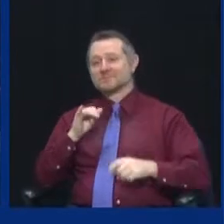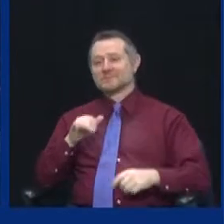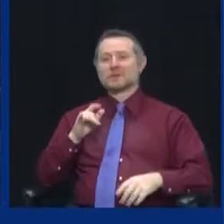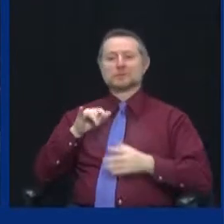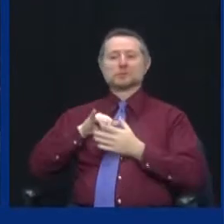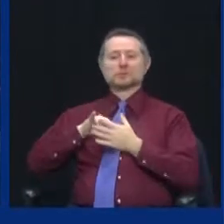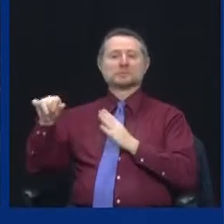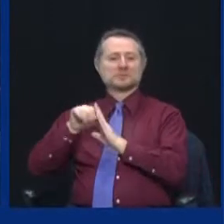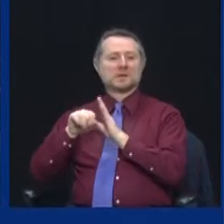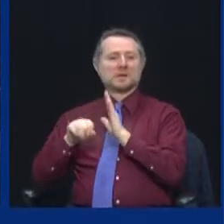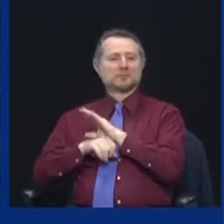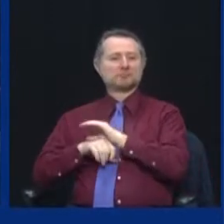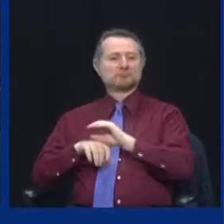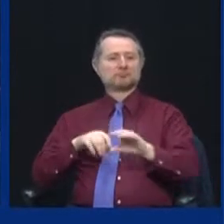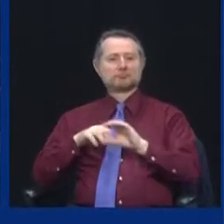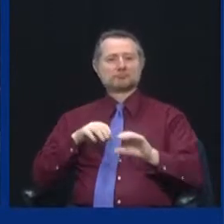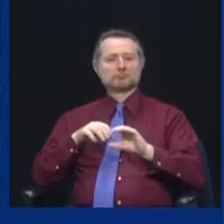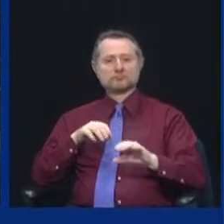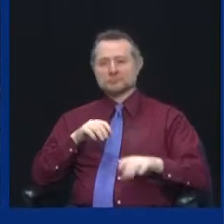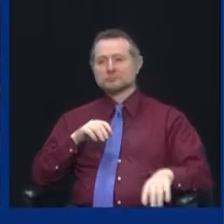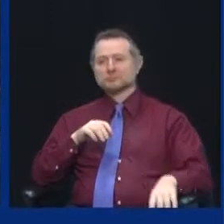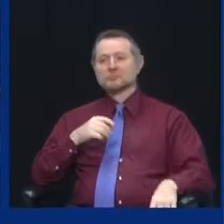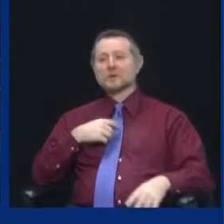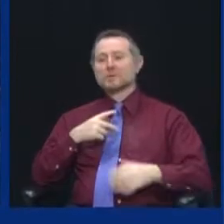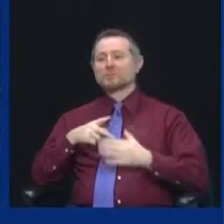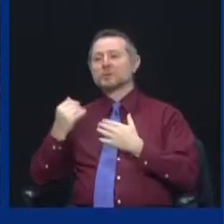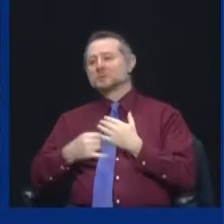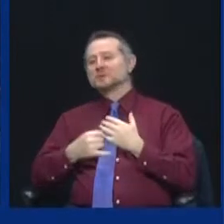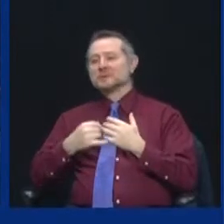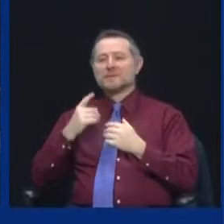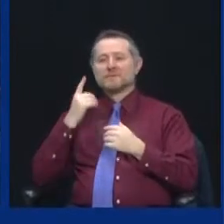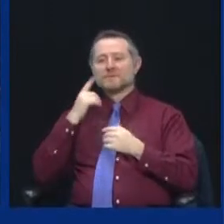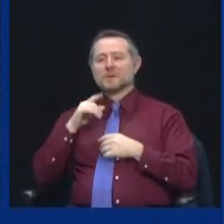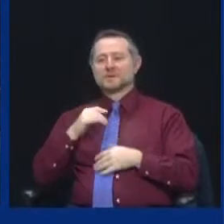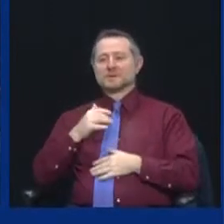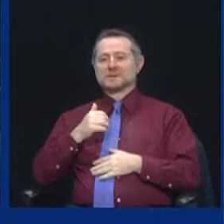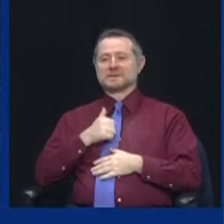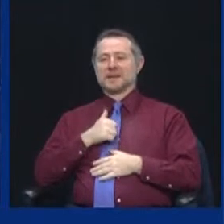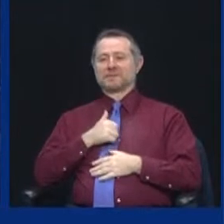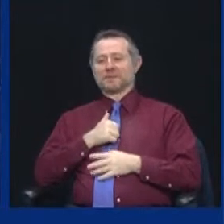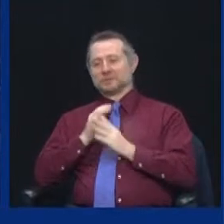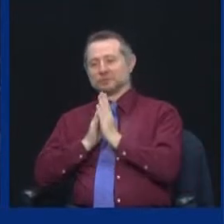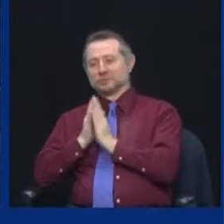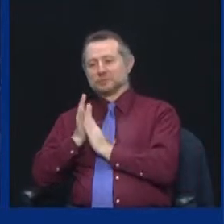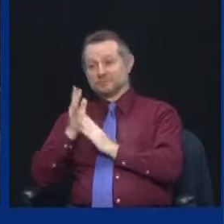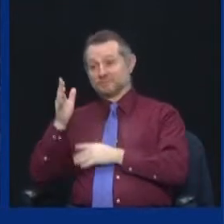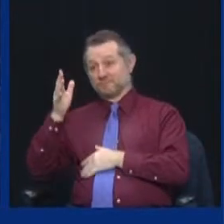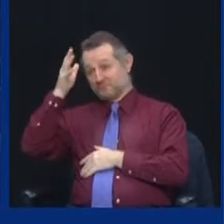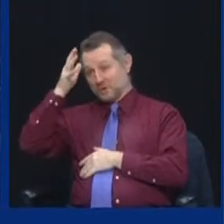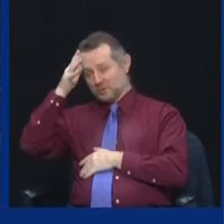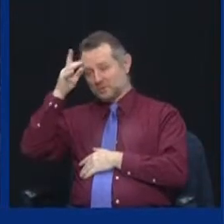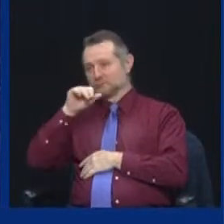which was a little bit of a project of self-interest. My father loved Buffalo,